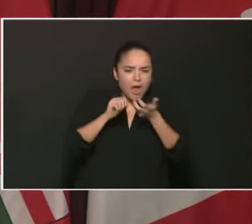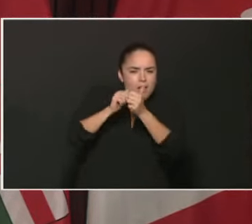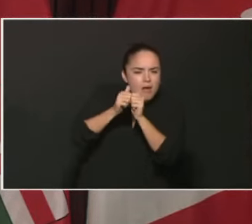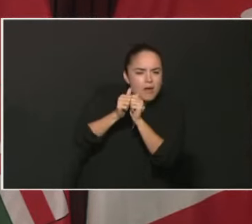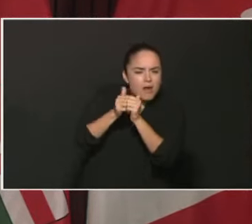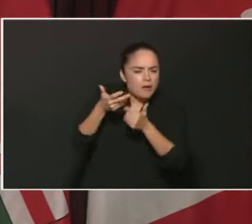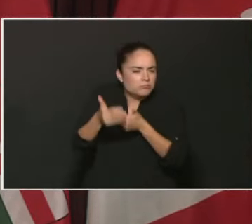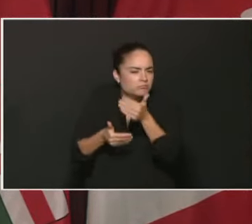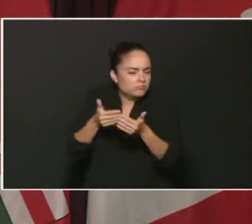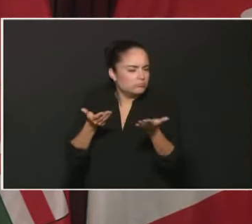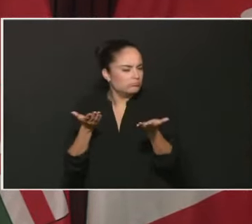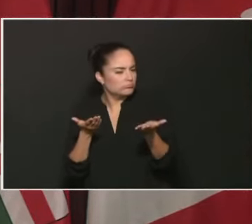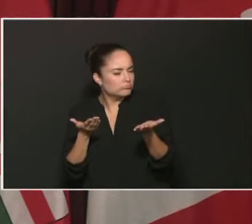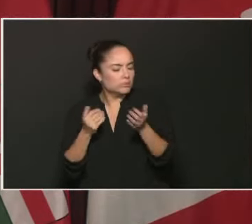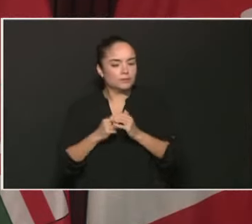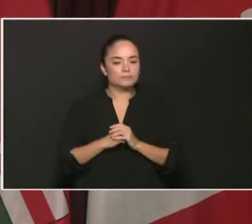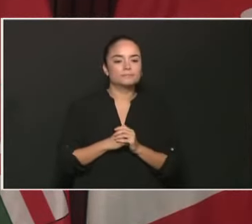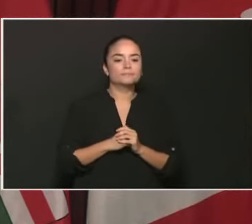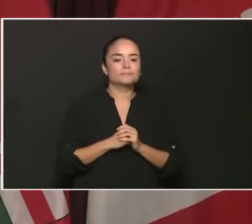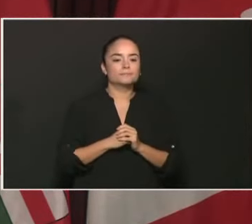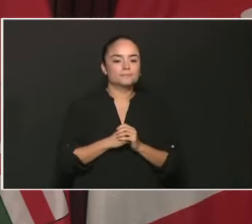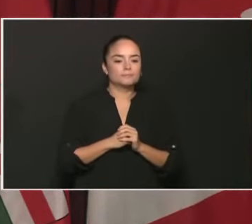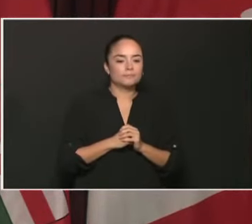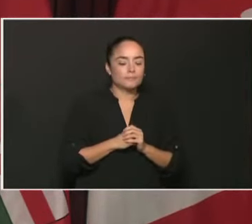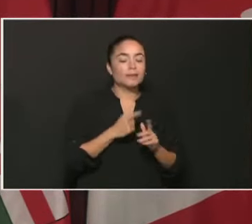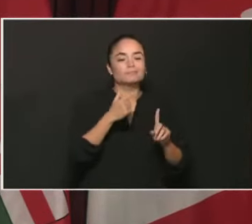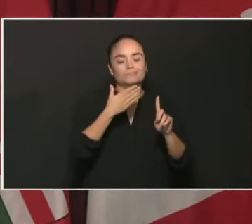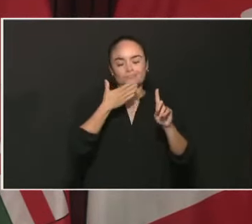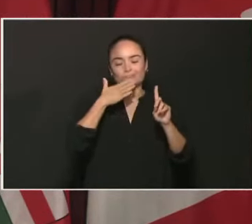today, we make